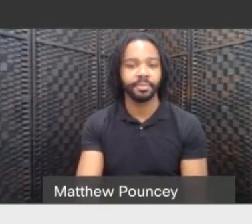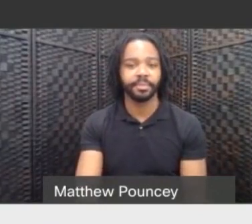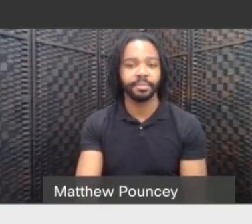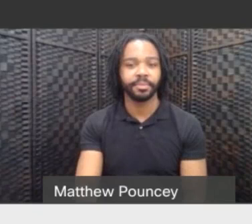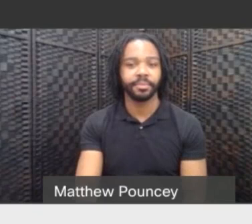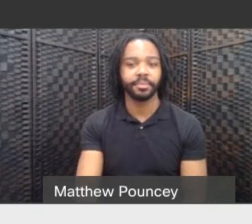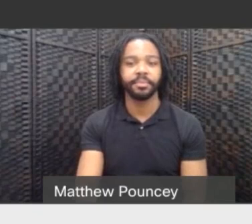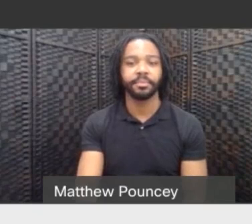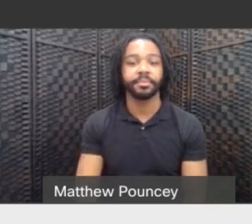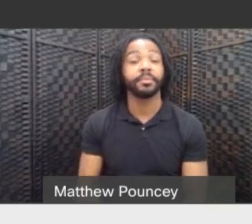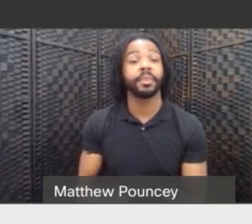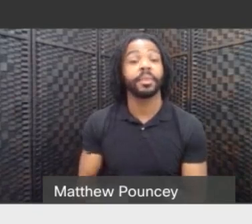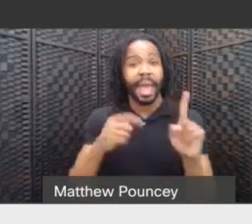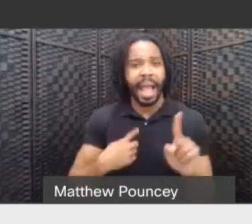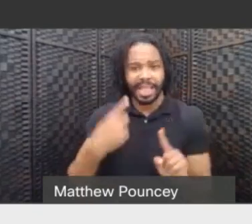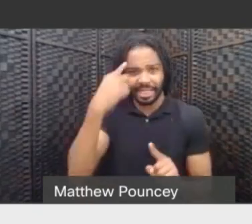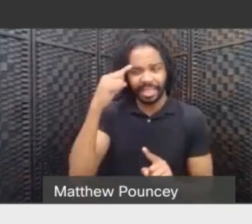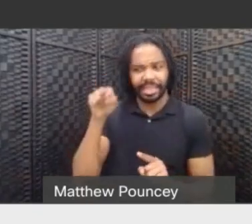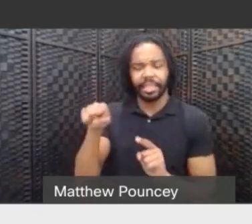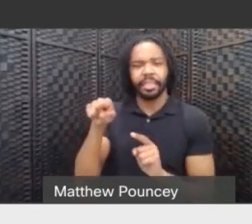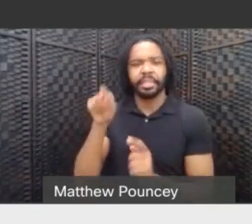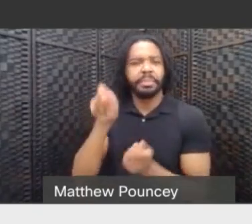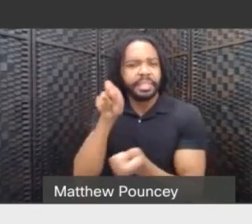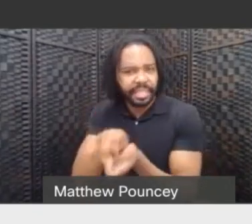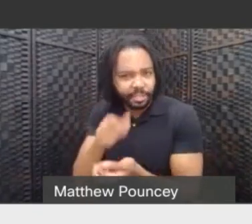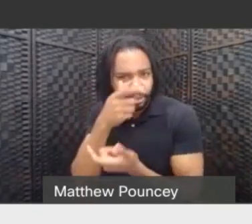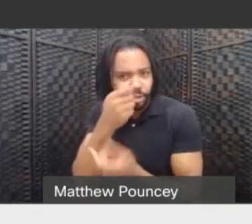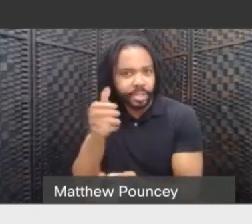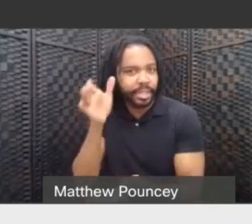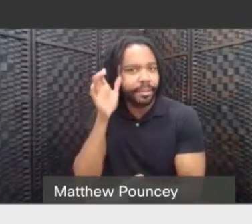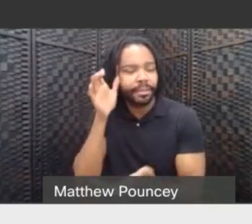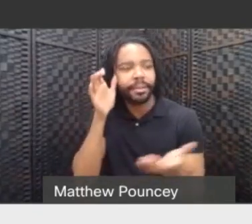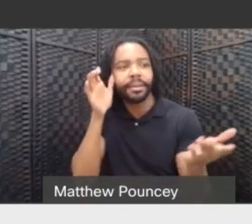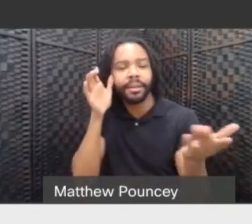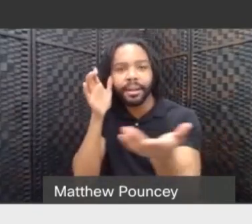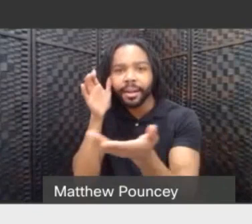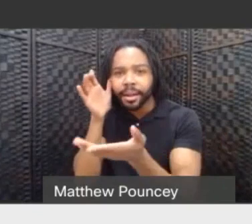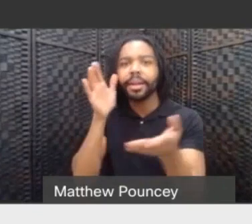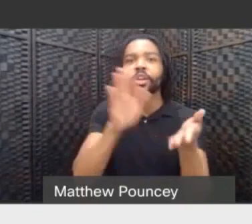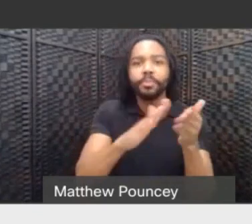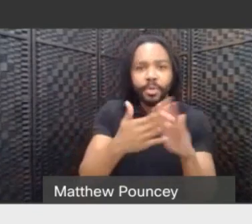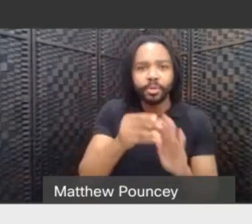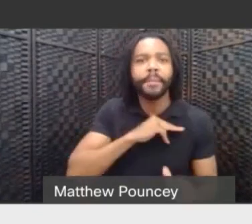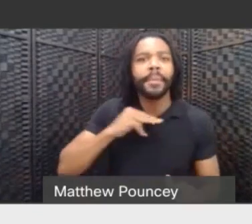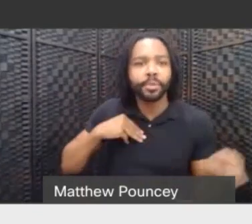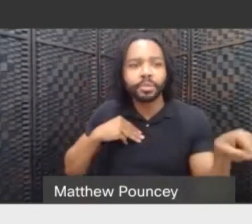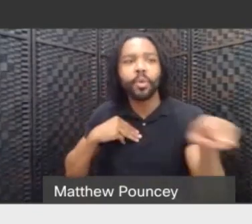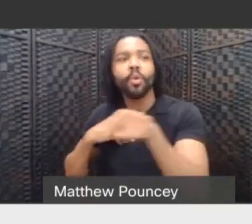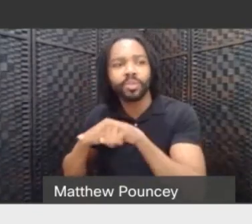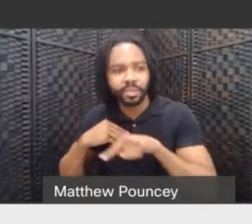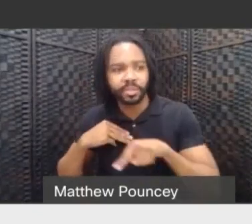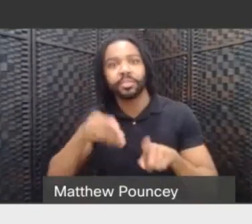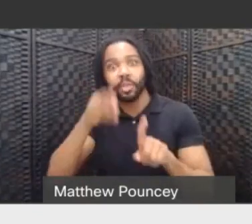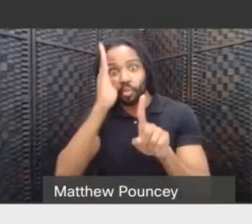But I think they are particularly interested in hearing from community members who are actually and directly affected by